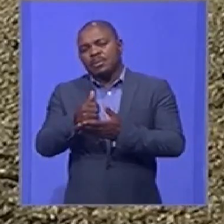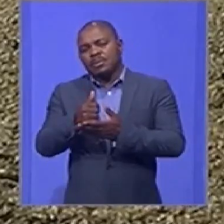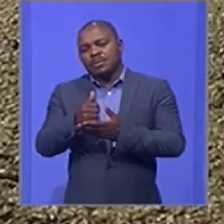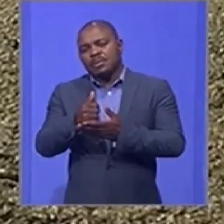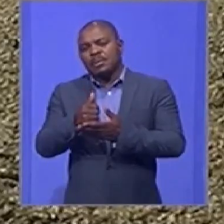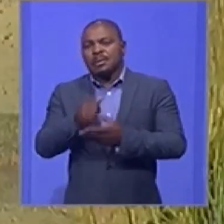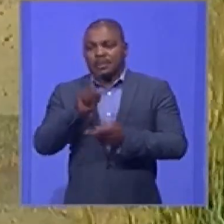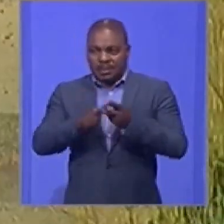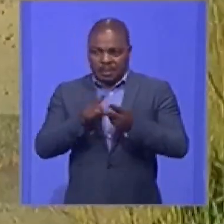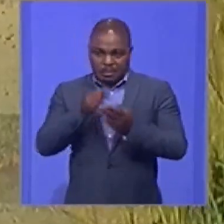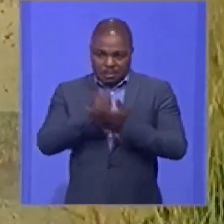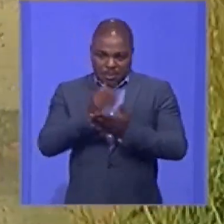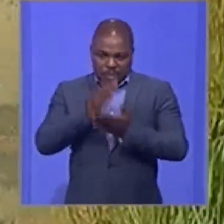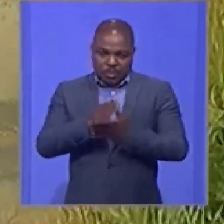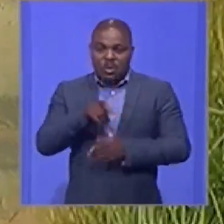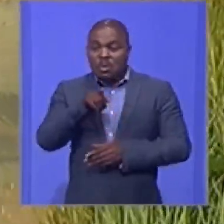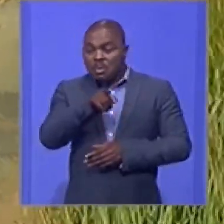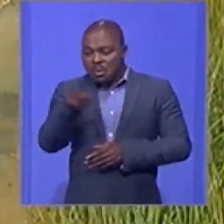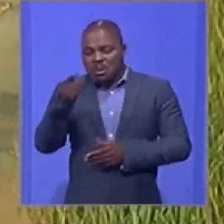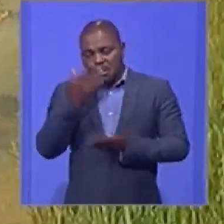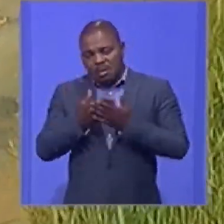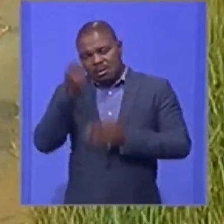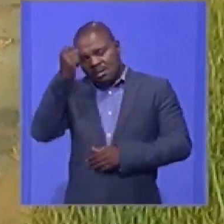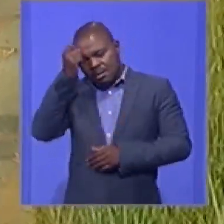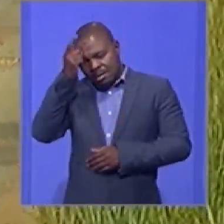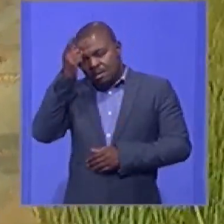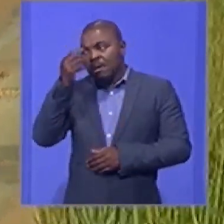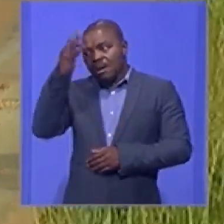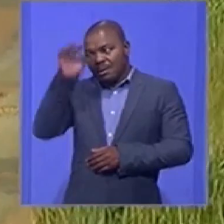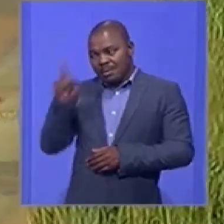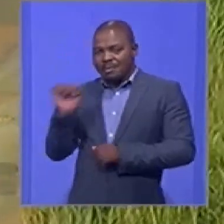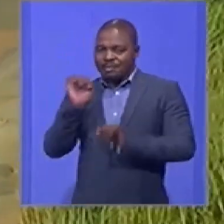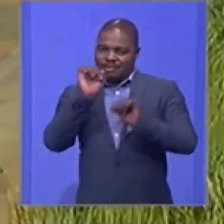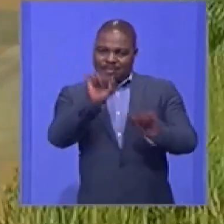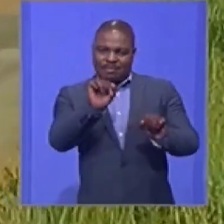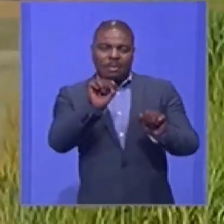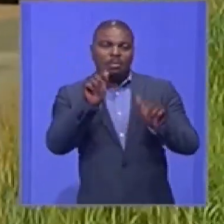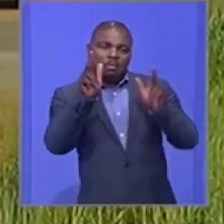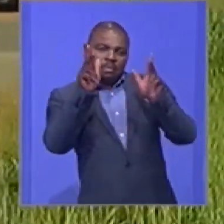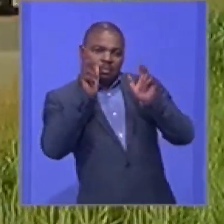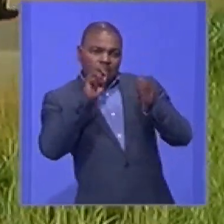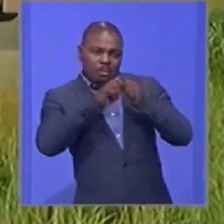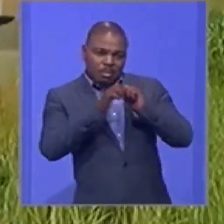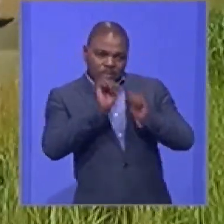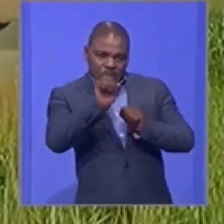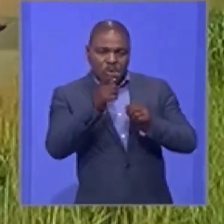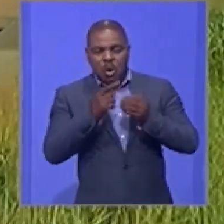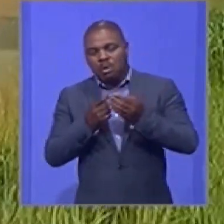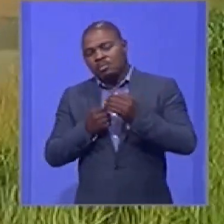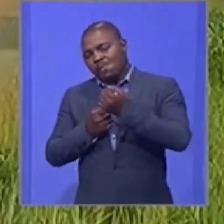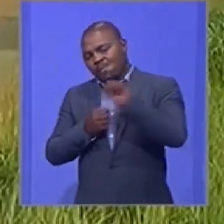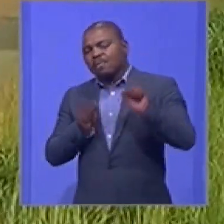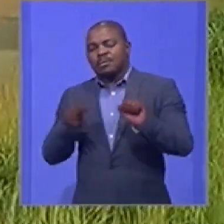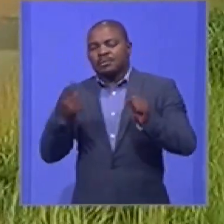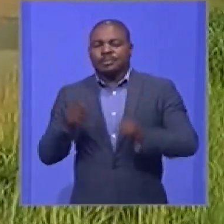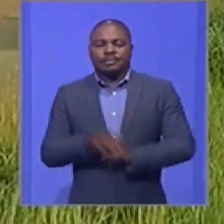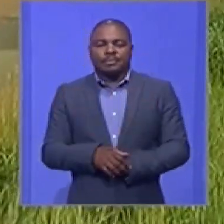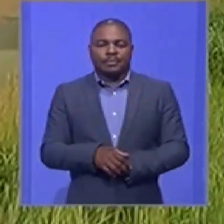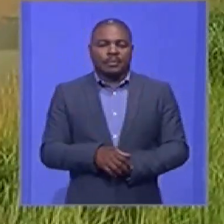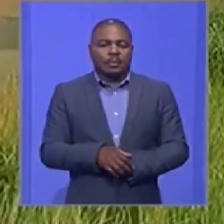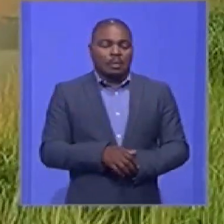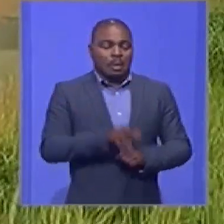gore ba kgone mafelo ba kgone go šara mmušo ke mmušo wa bona mmušo wa ba theeletša mmušo ka se o ba phošeditše. Ka ba gare maloko a